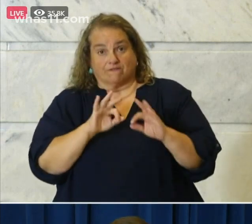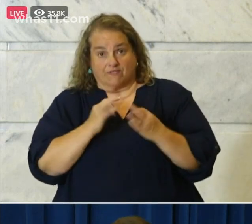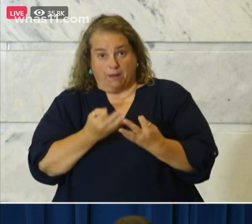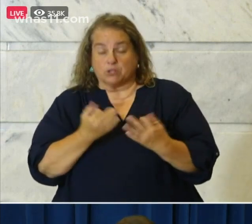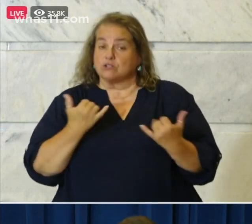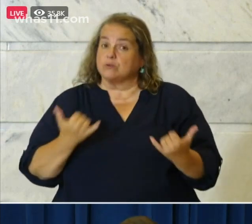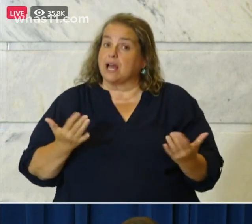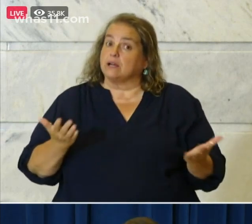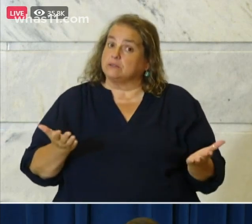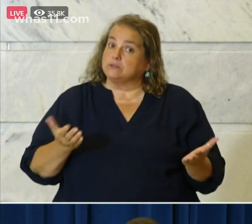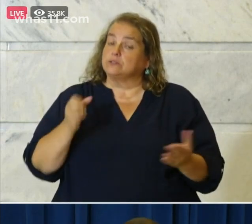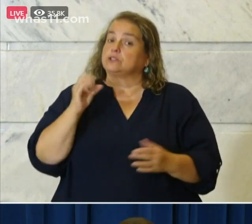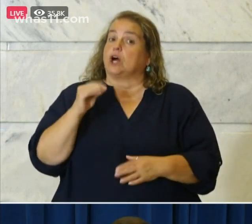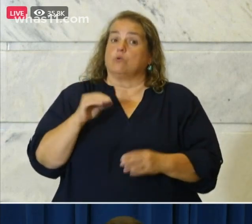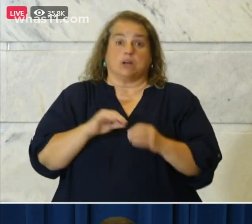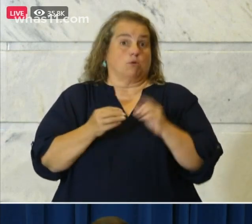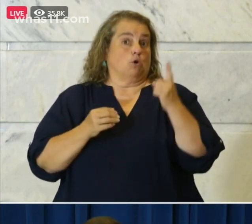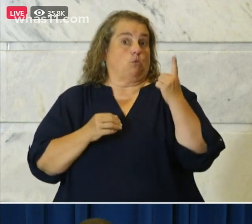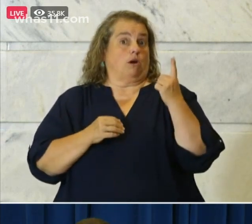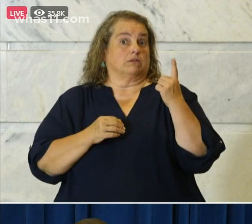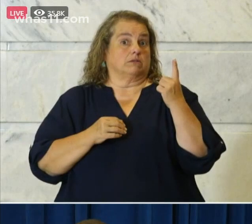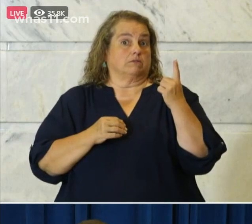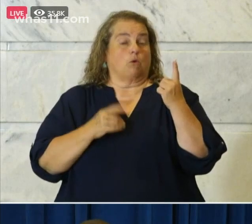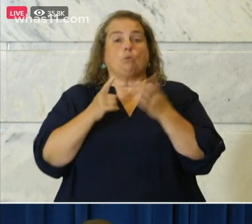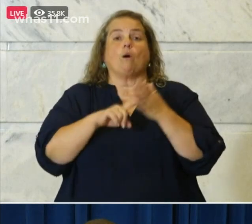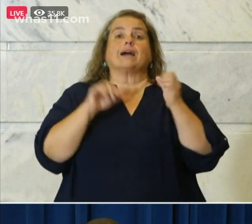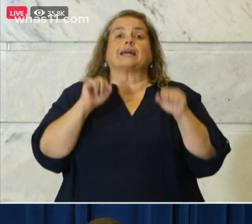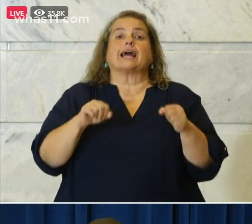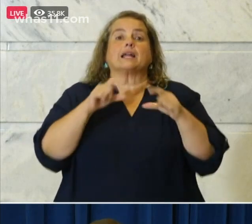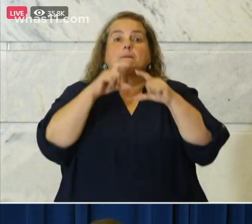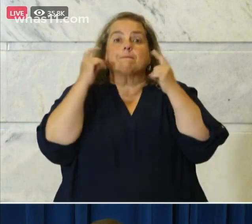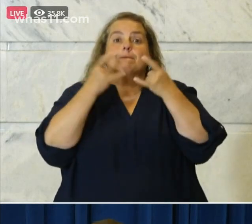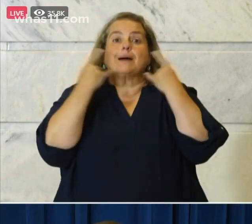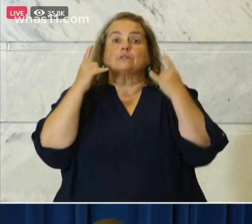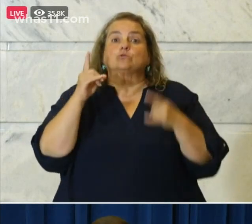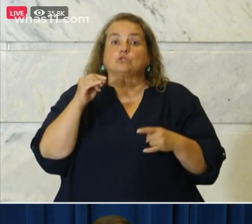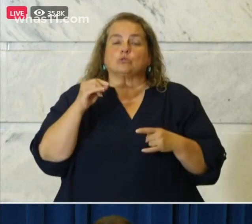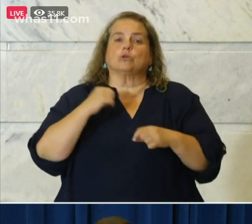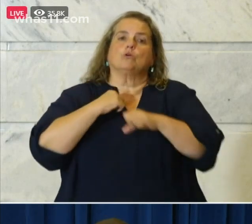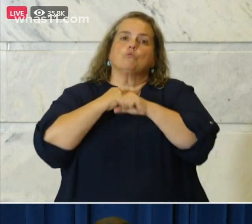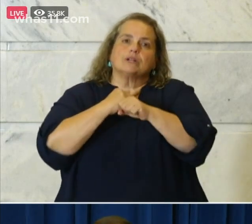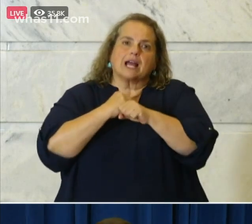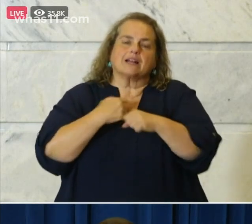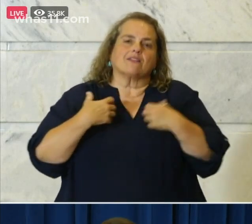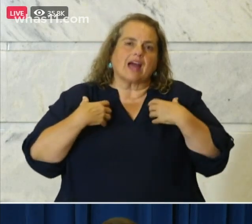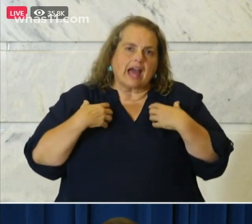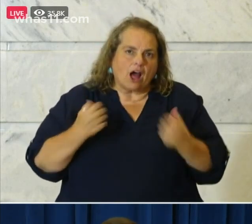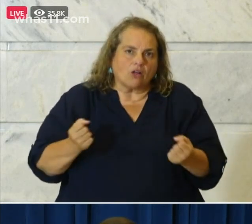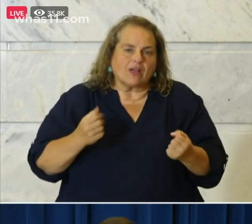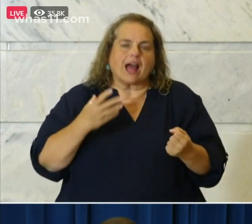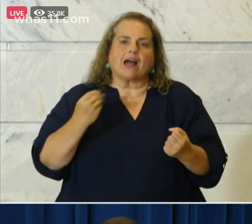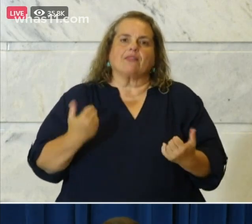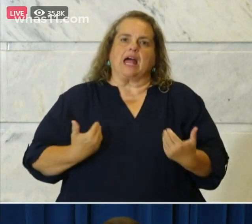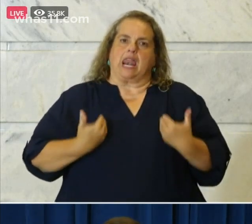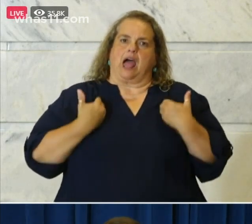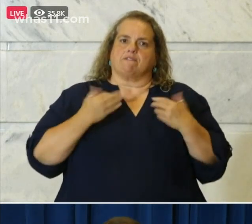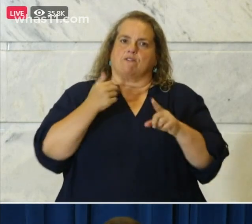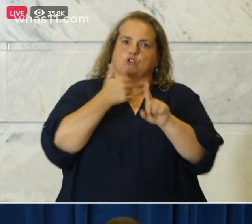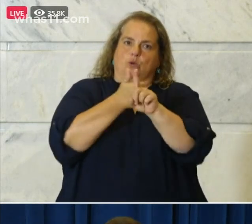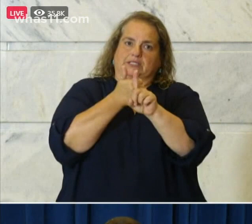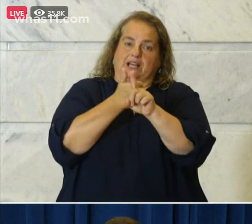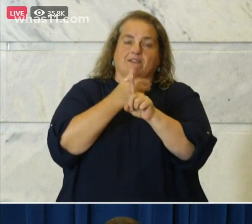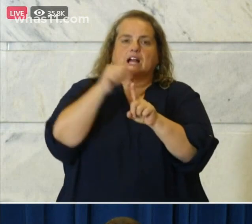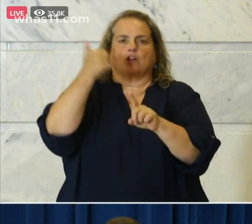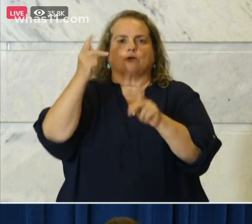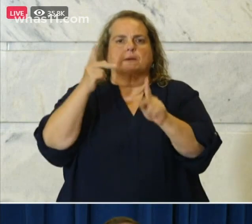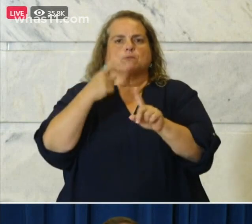So number one thing that a mask can do is it can protect the health and the life of yourself and those